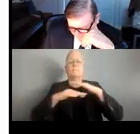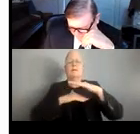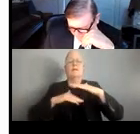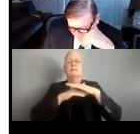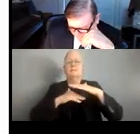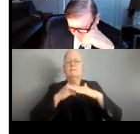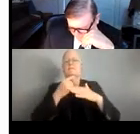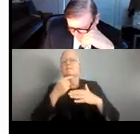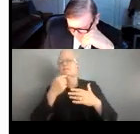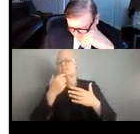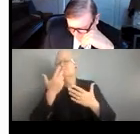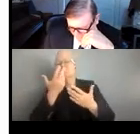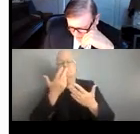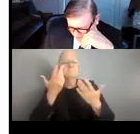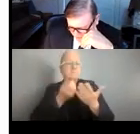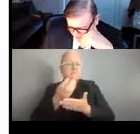citizens.